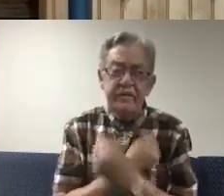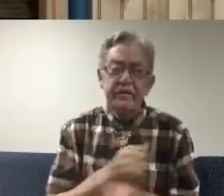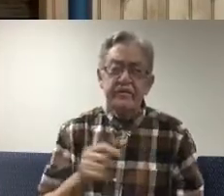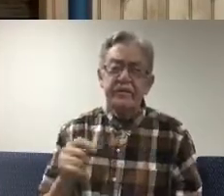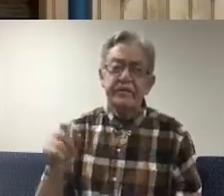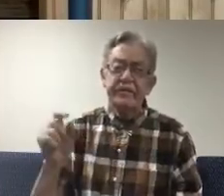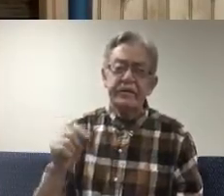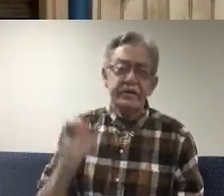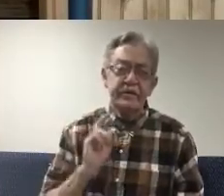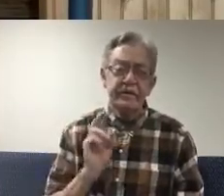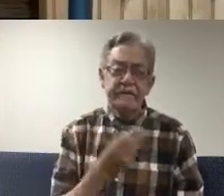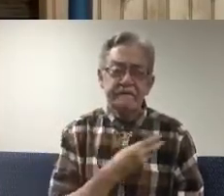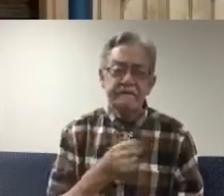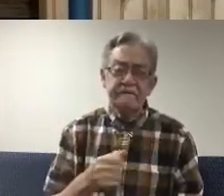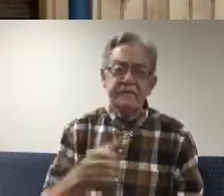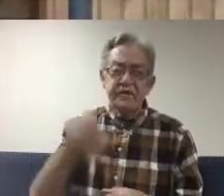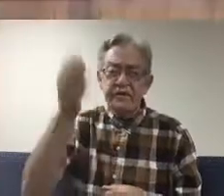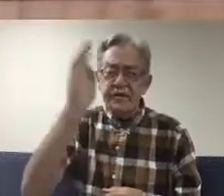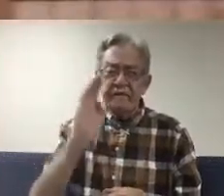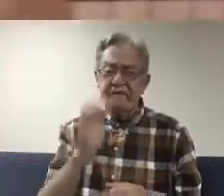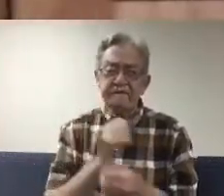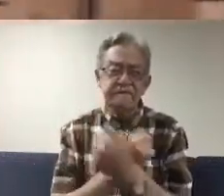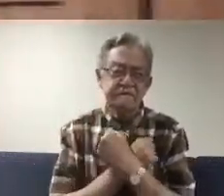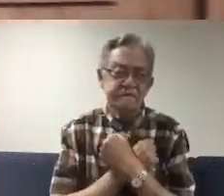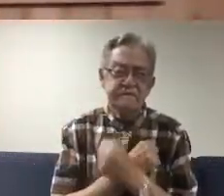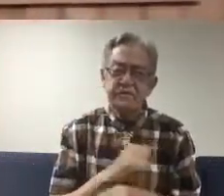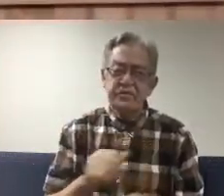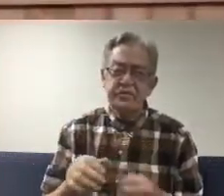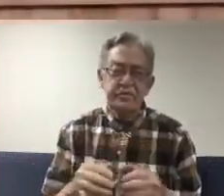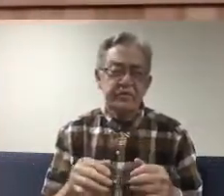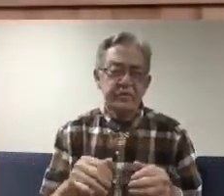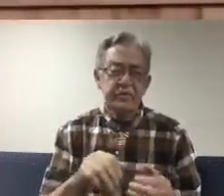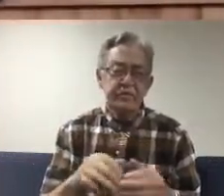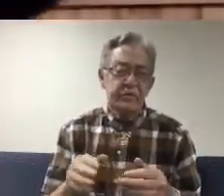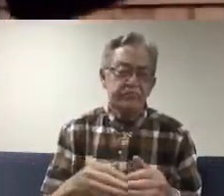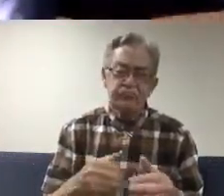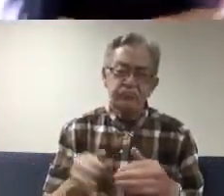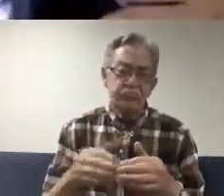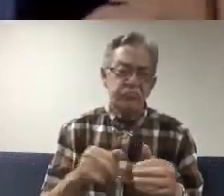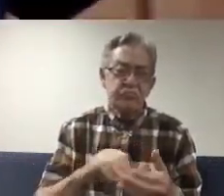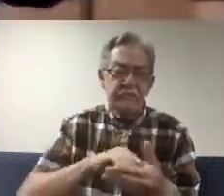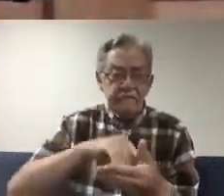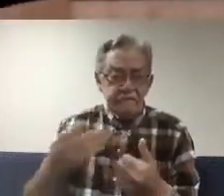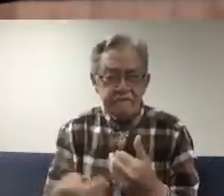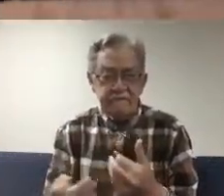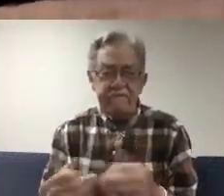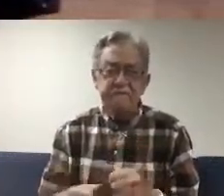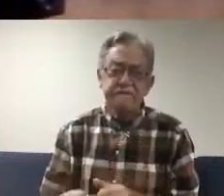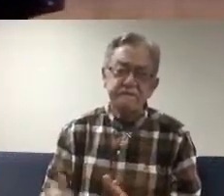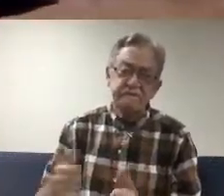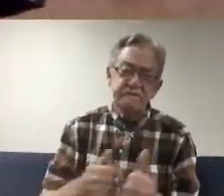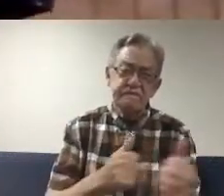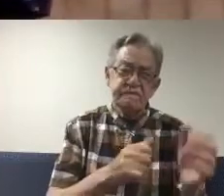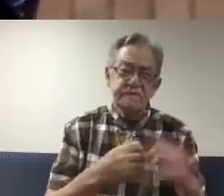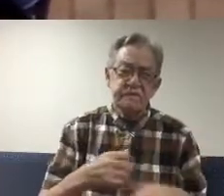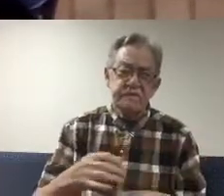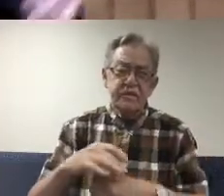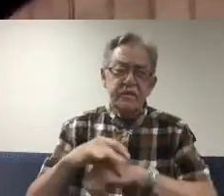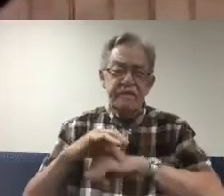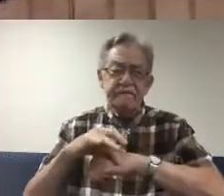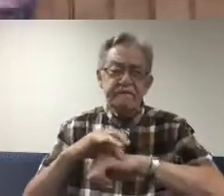Satan. And he is the one that is now at work in the sons of disobedience. And then he goes on to say in the next